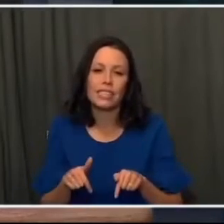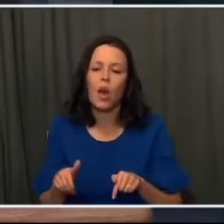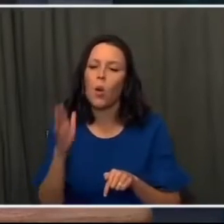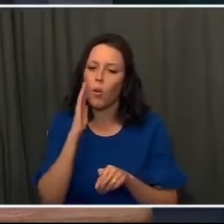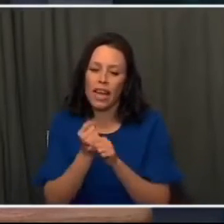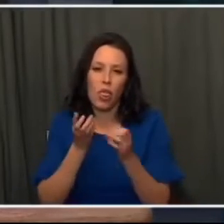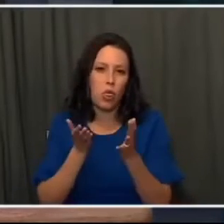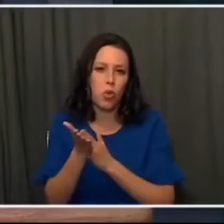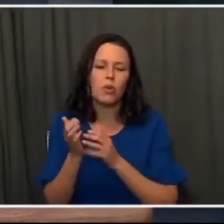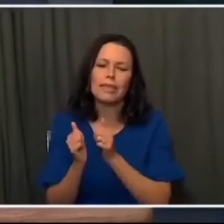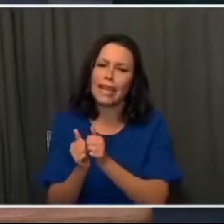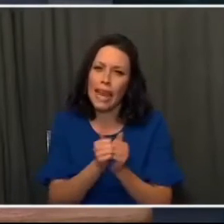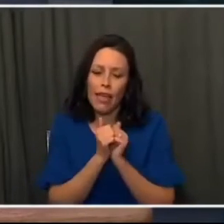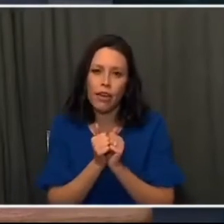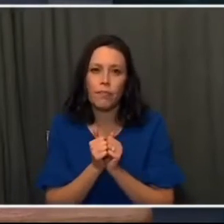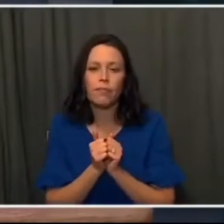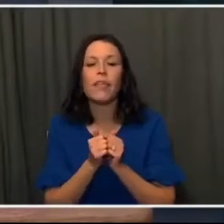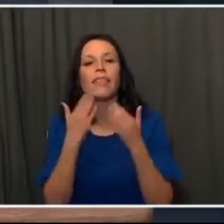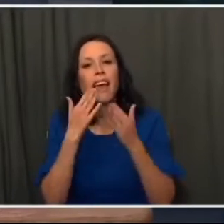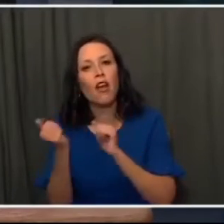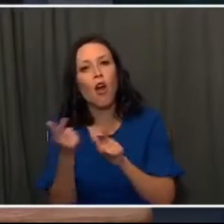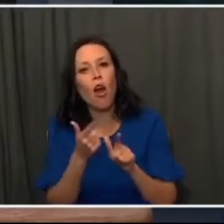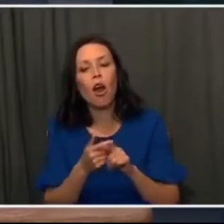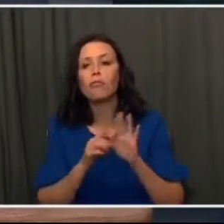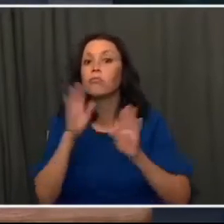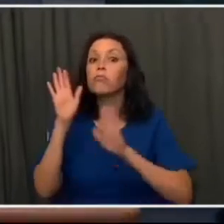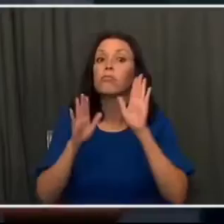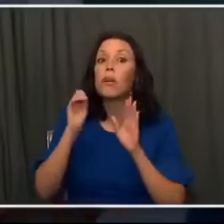we will get through this together.